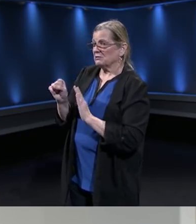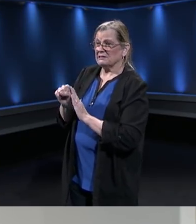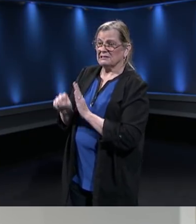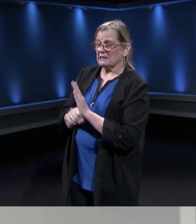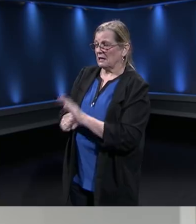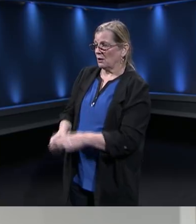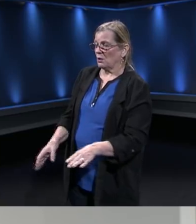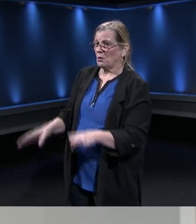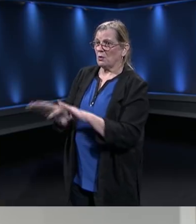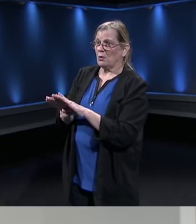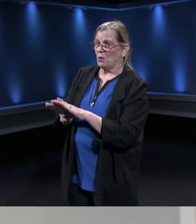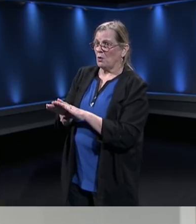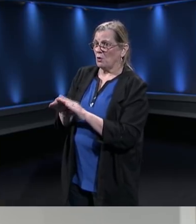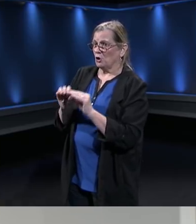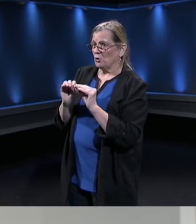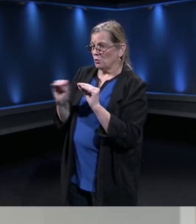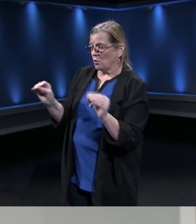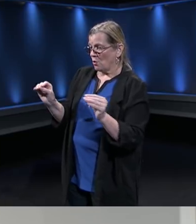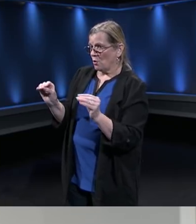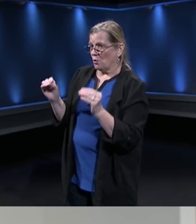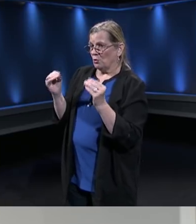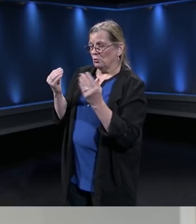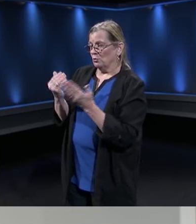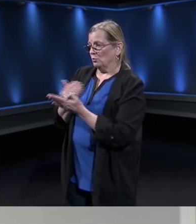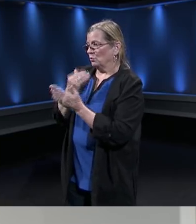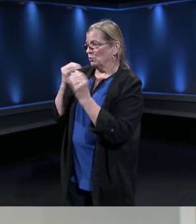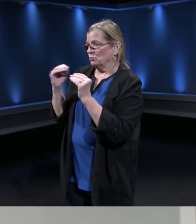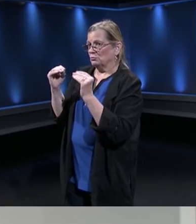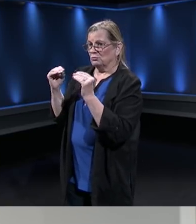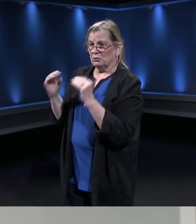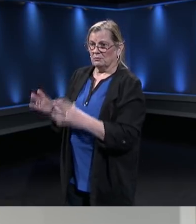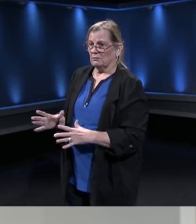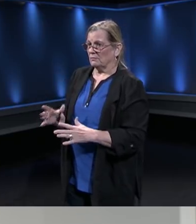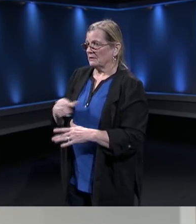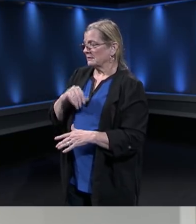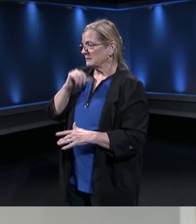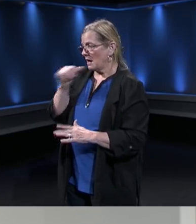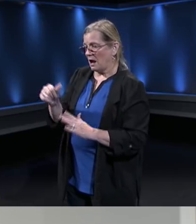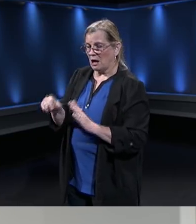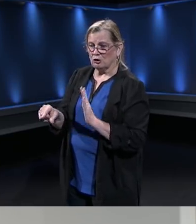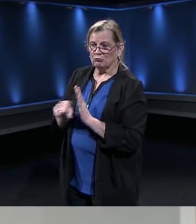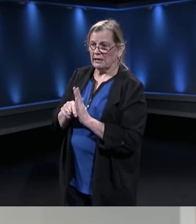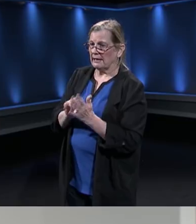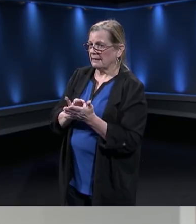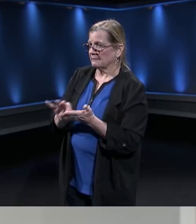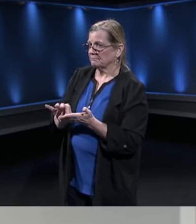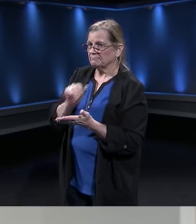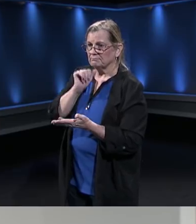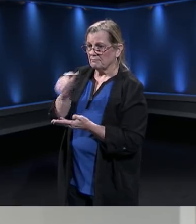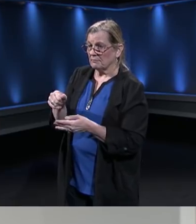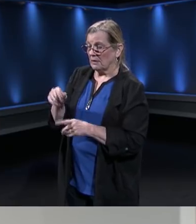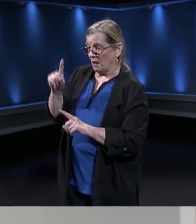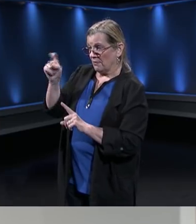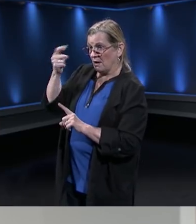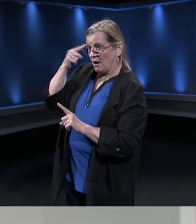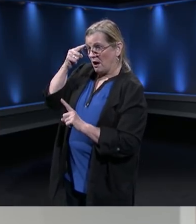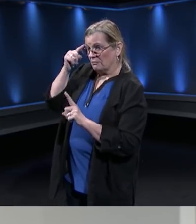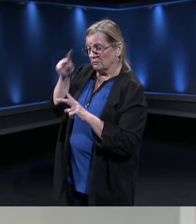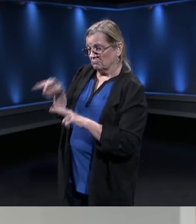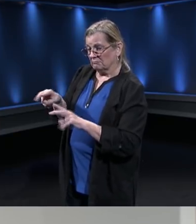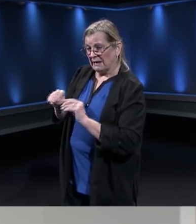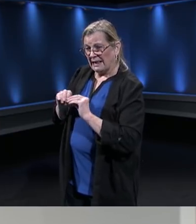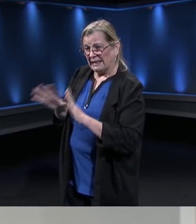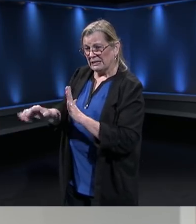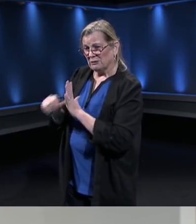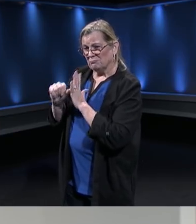be new instruction, nor was the instruction to be graded. The governor did make it clear in June, as we